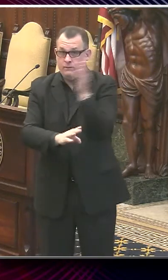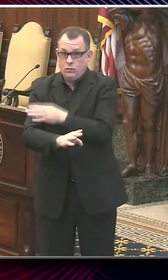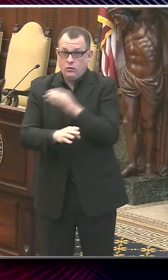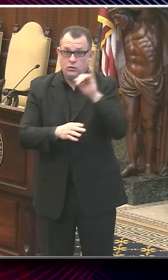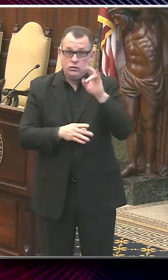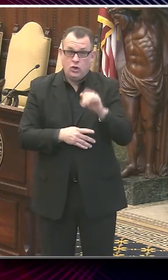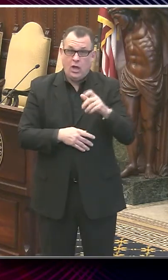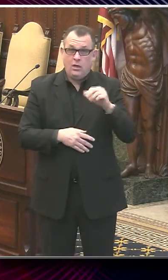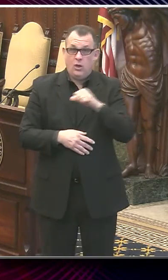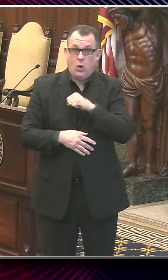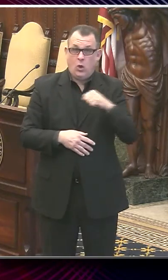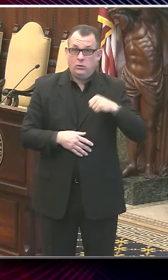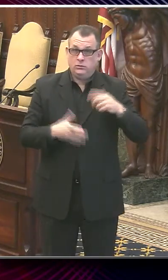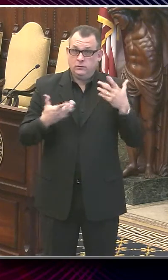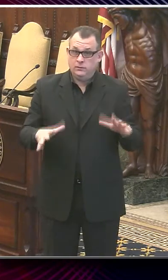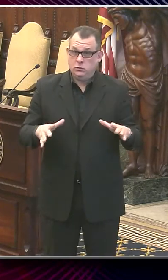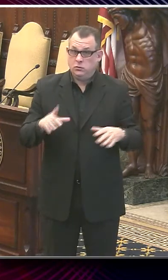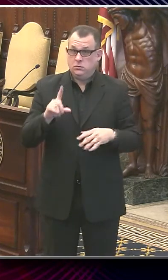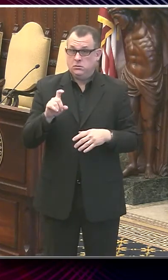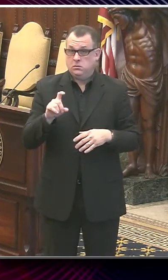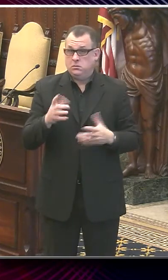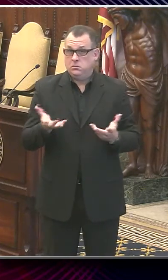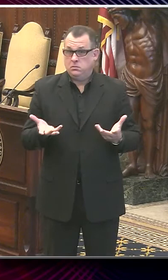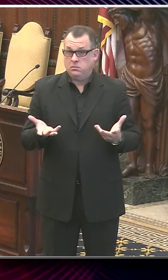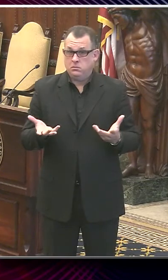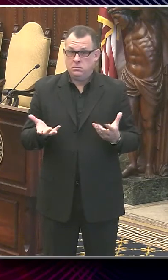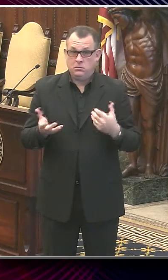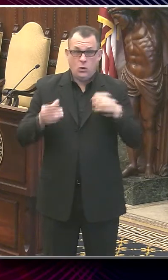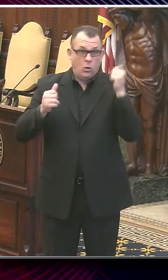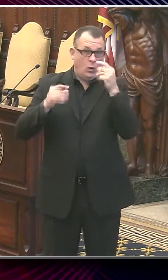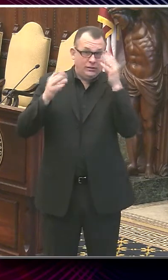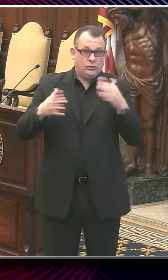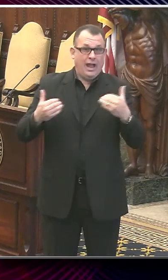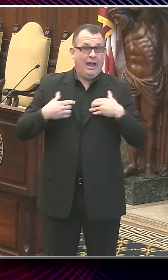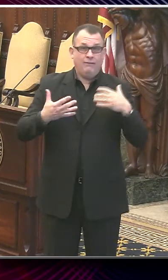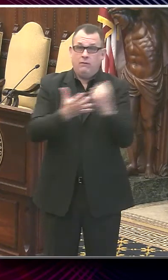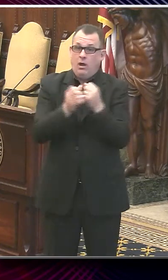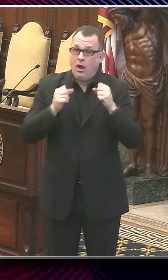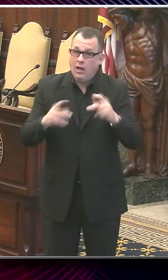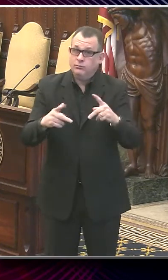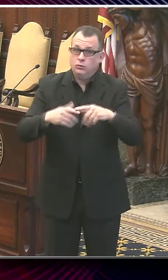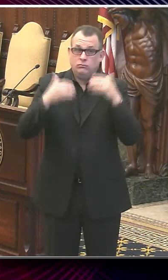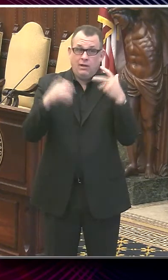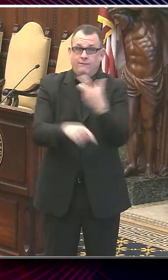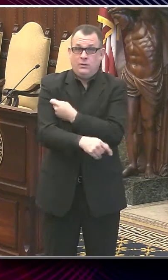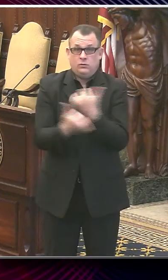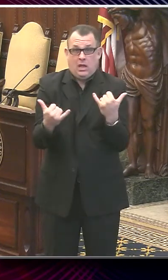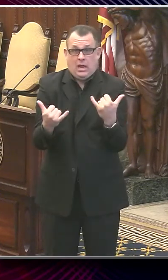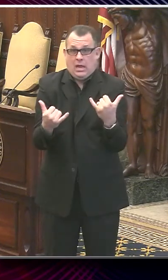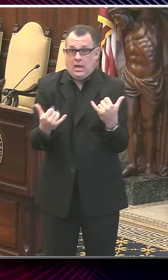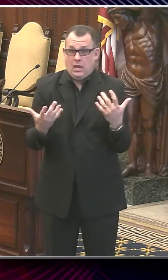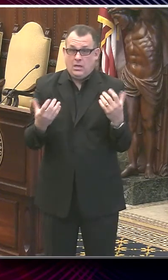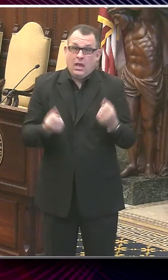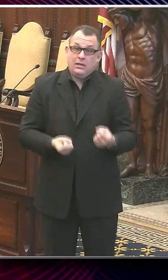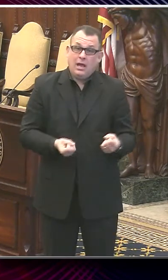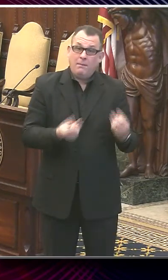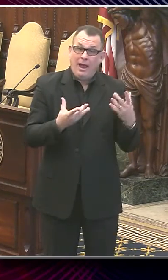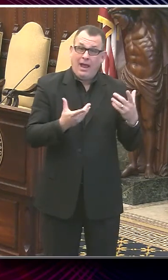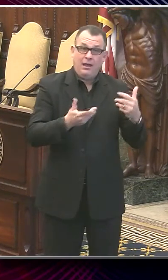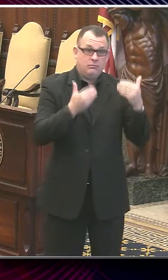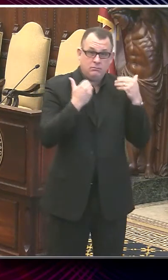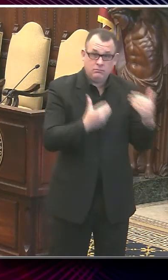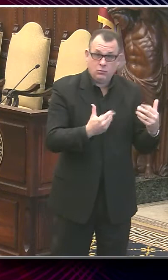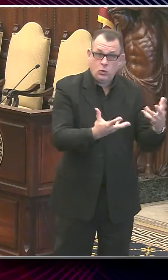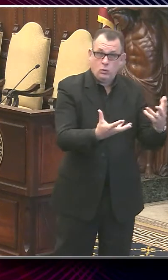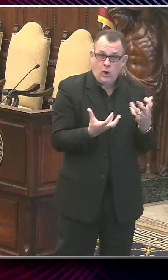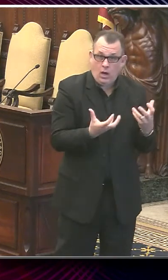August? Certainly all the teachers will have an opportunity to be vaccinated before then. It's a question of how many of them will choose to be vaccinated. And we hope